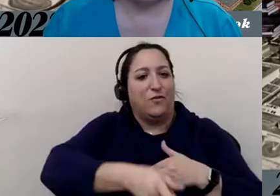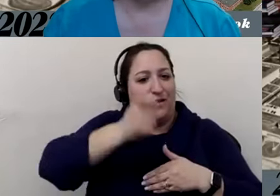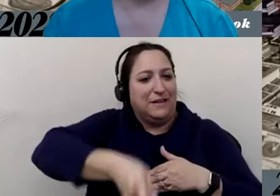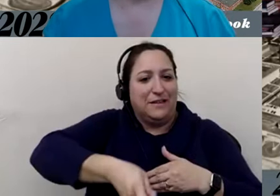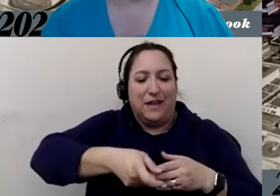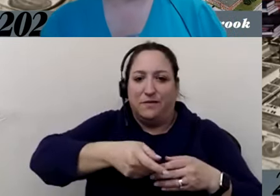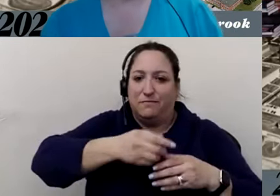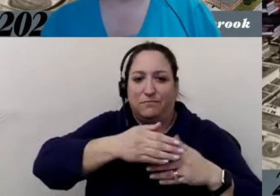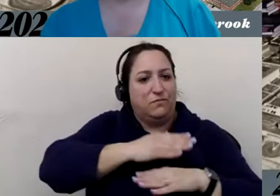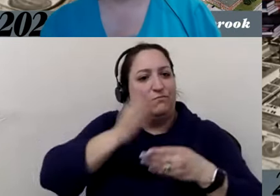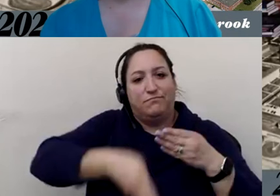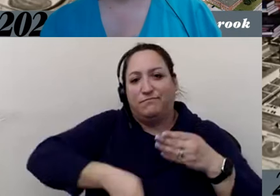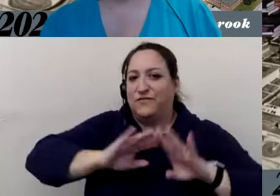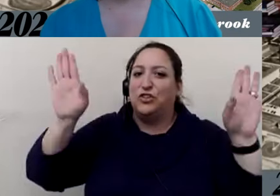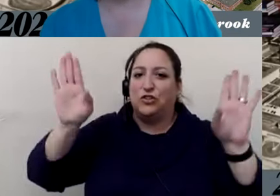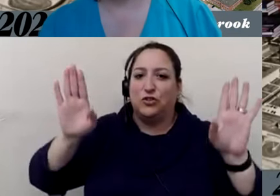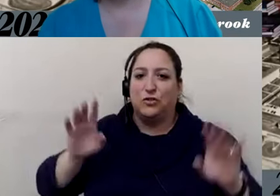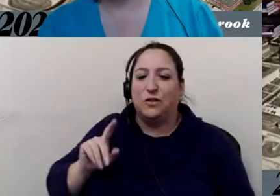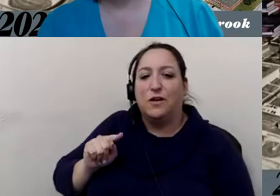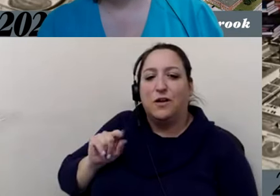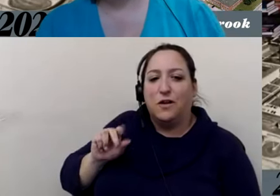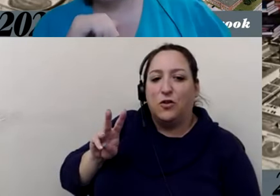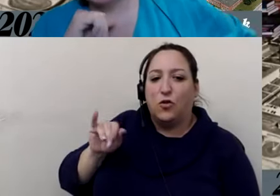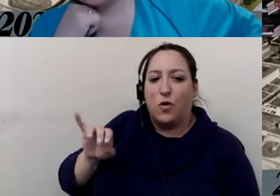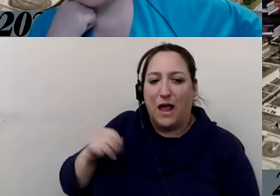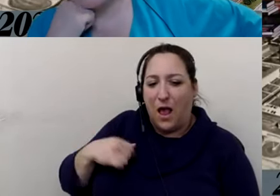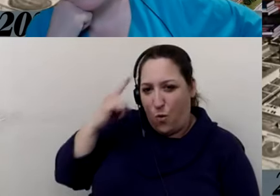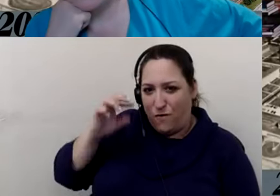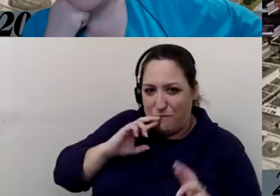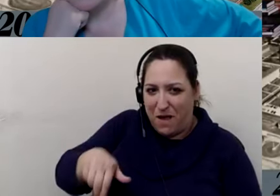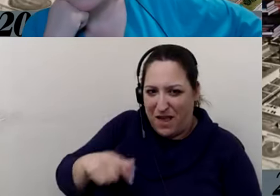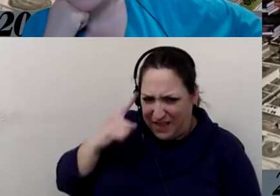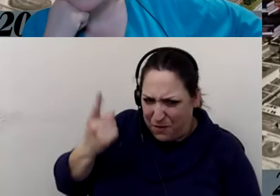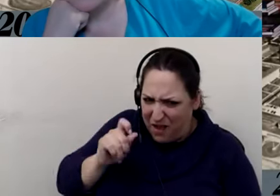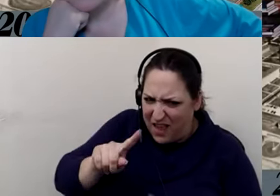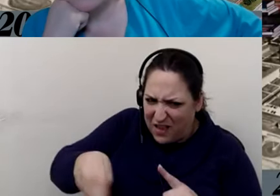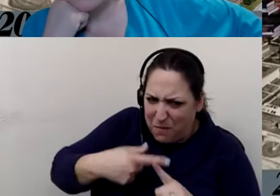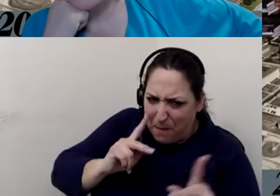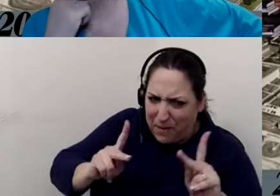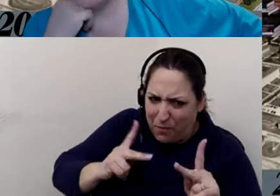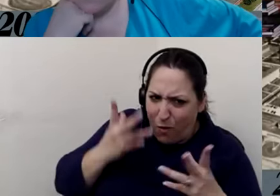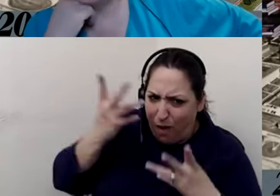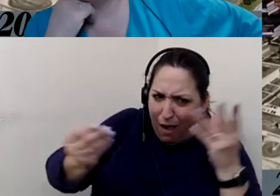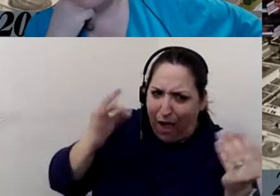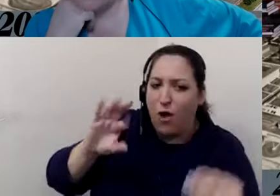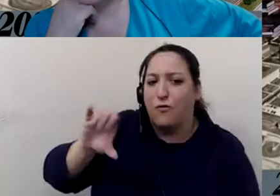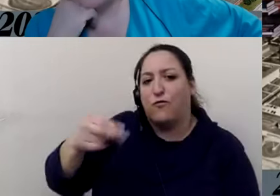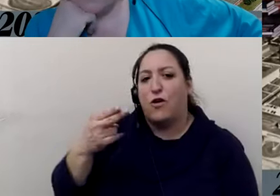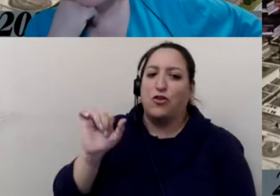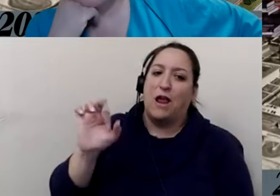us. So I had just wanted to respond. I think Catherine, you had said somebody was asking about people getting out into the fresh air.